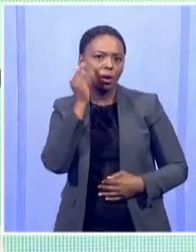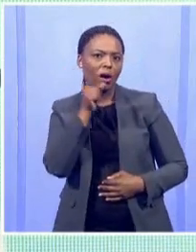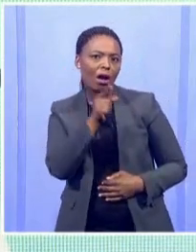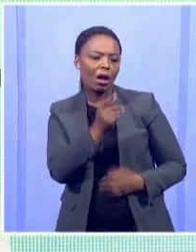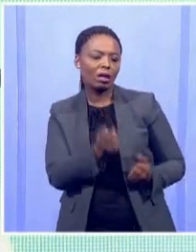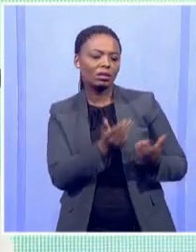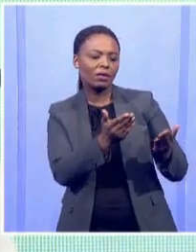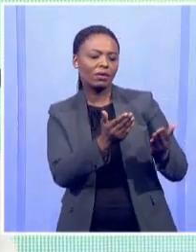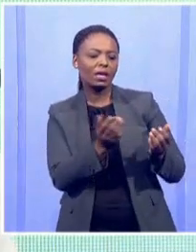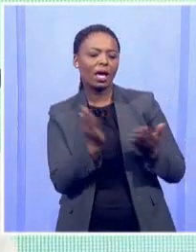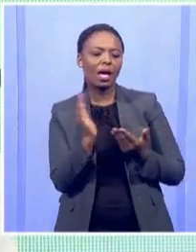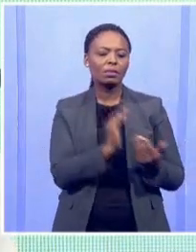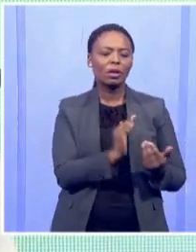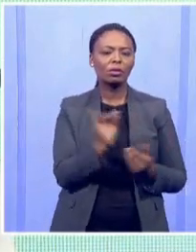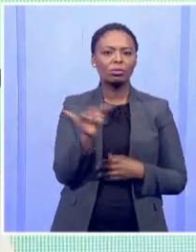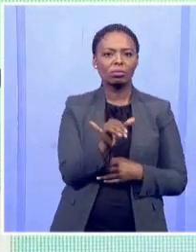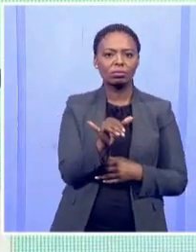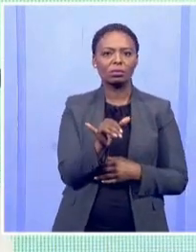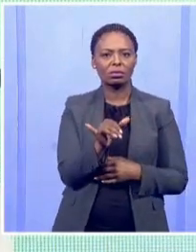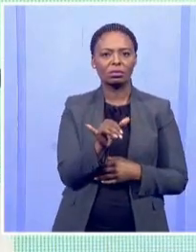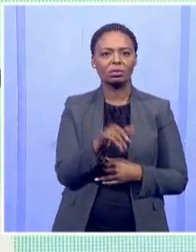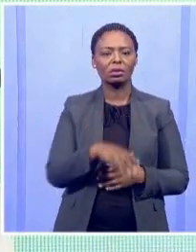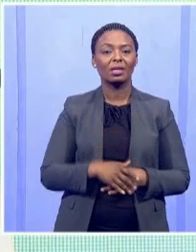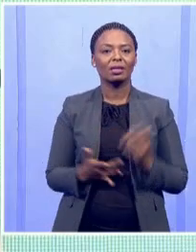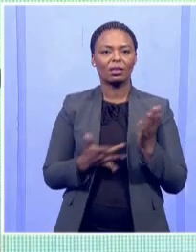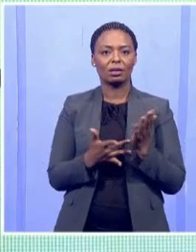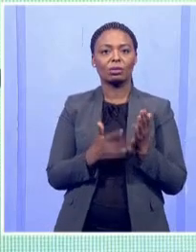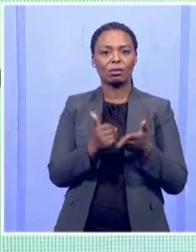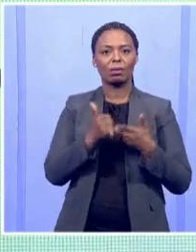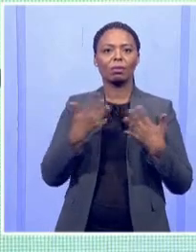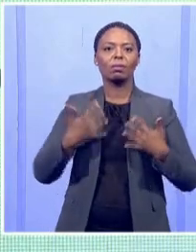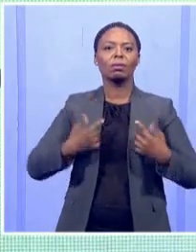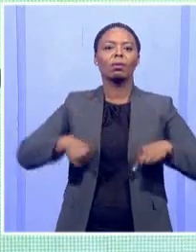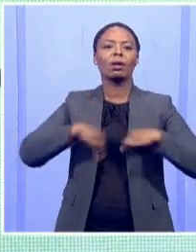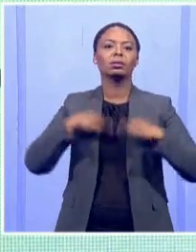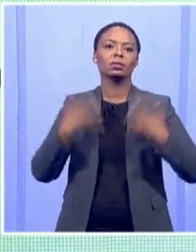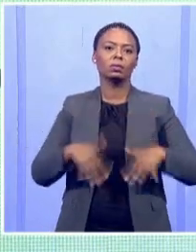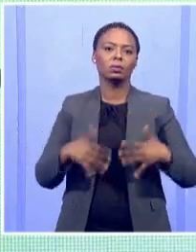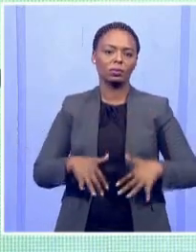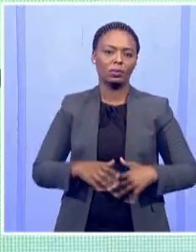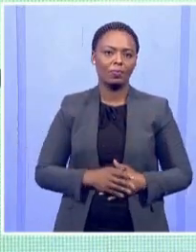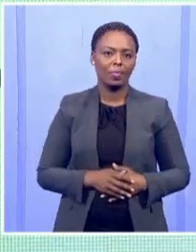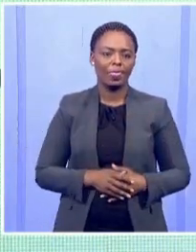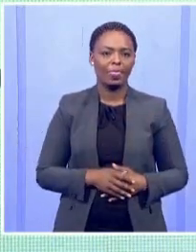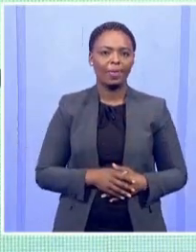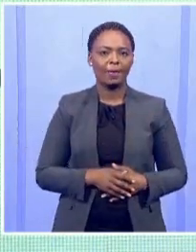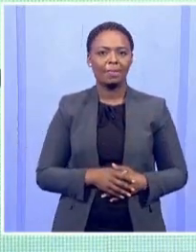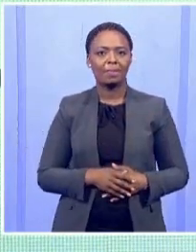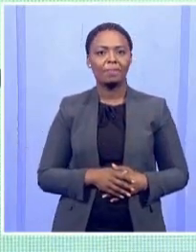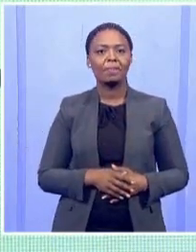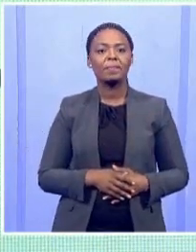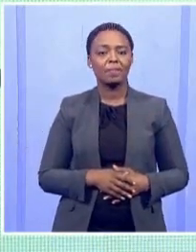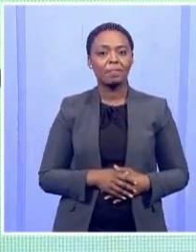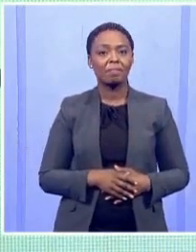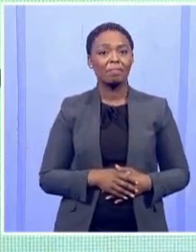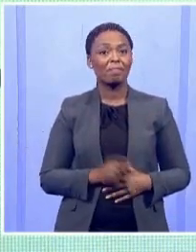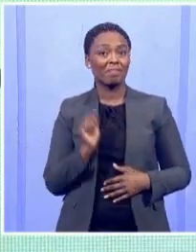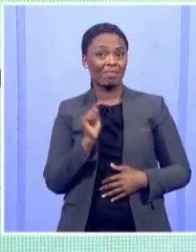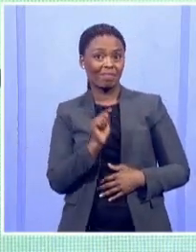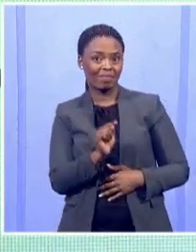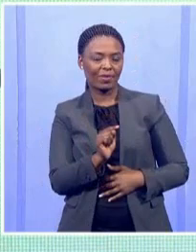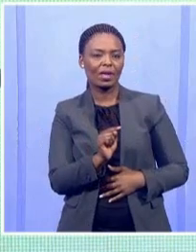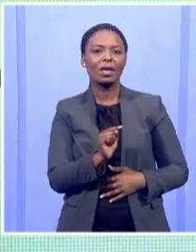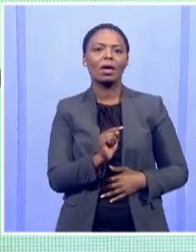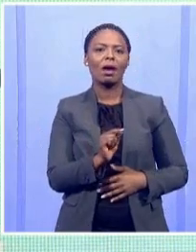should expect. Now, this access to information it's a very